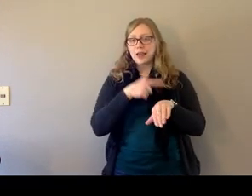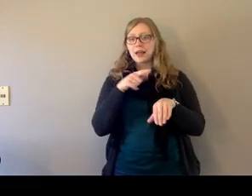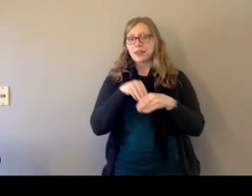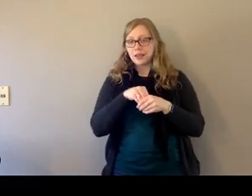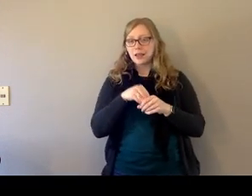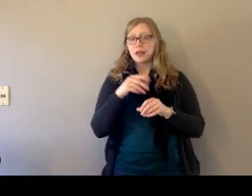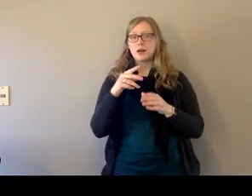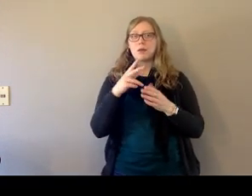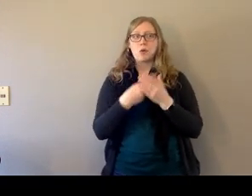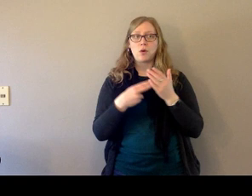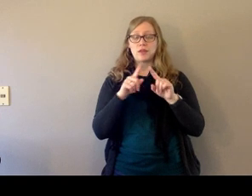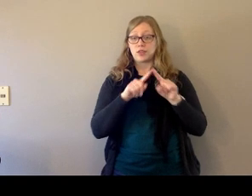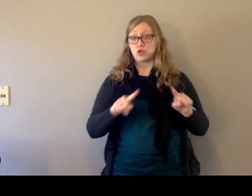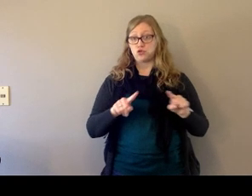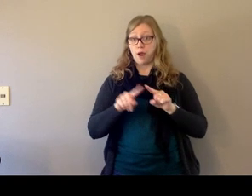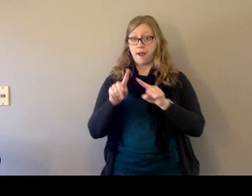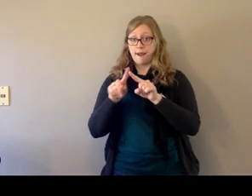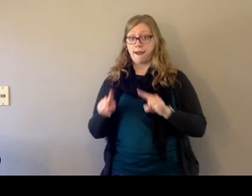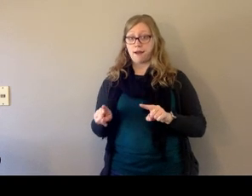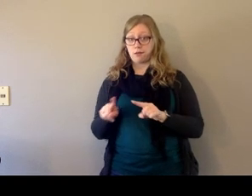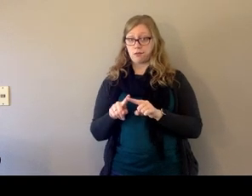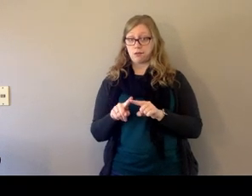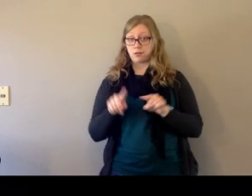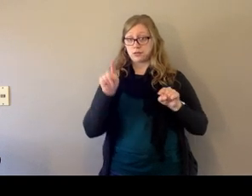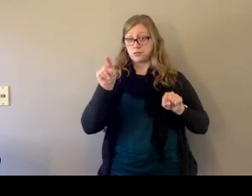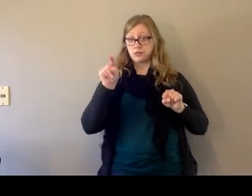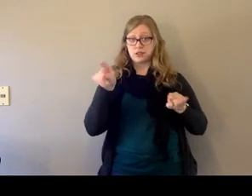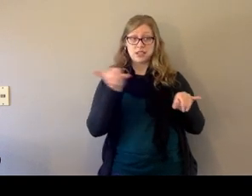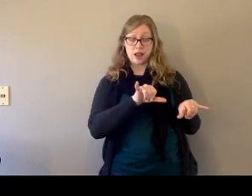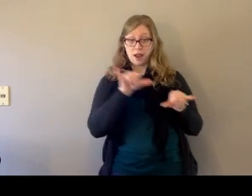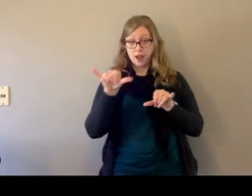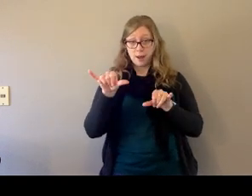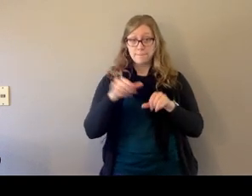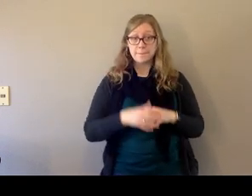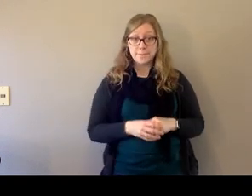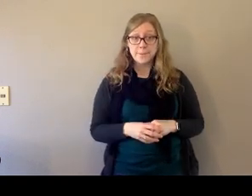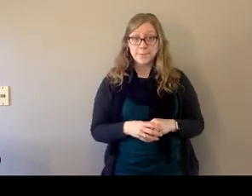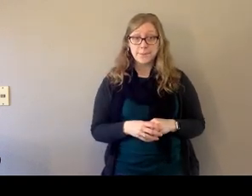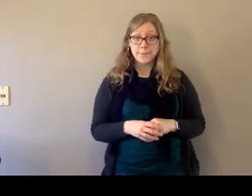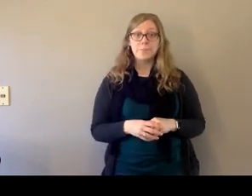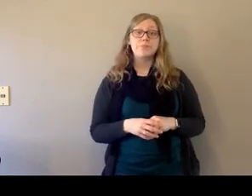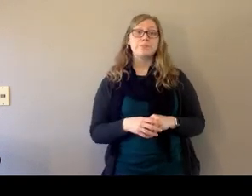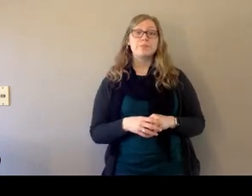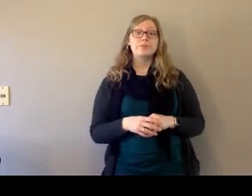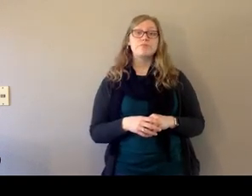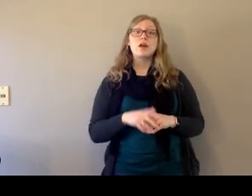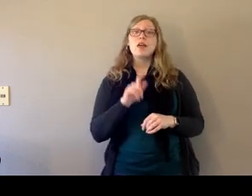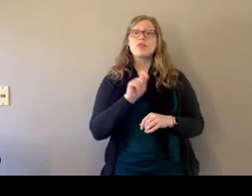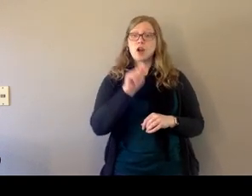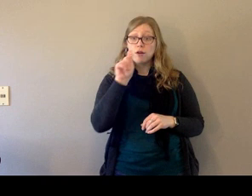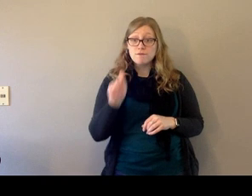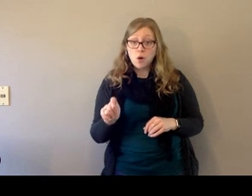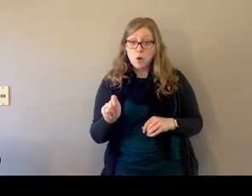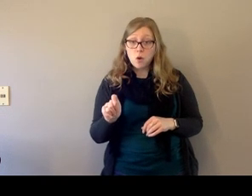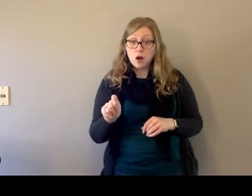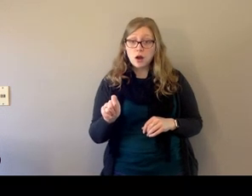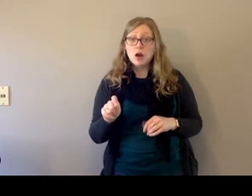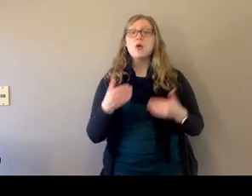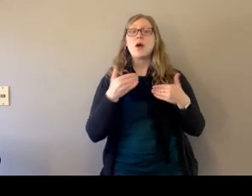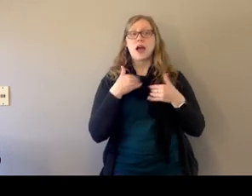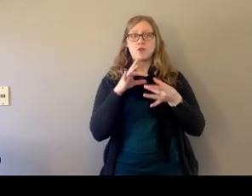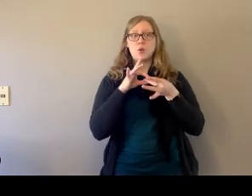These two lengths are the same because it's the same line segment. Therefore, we have the